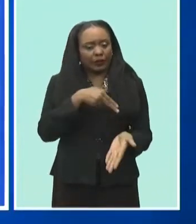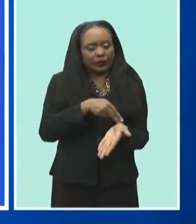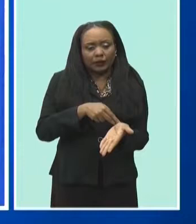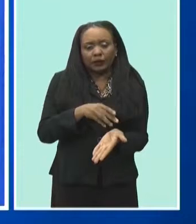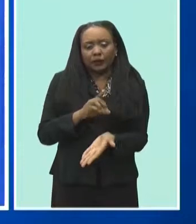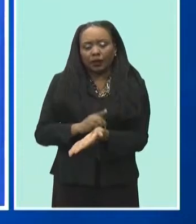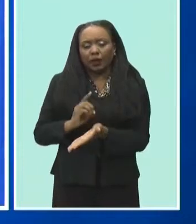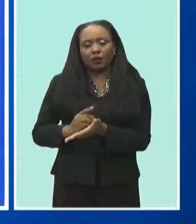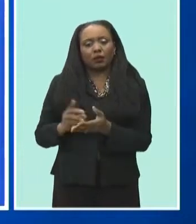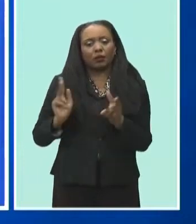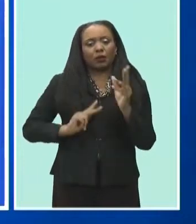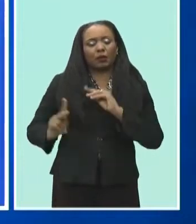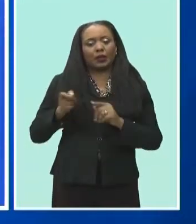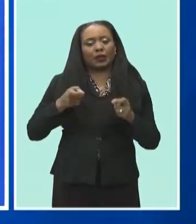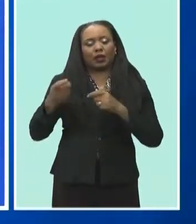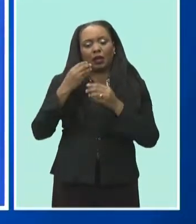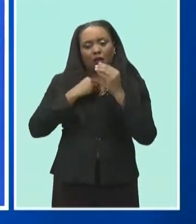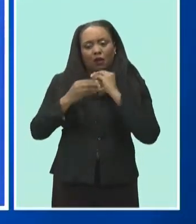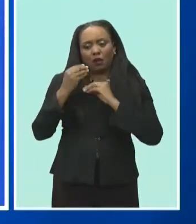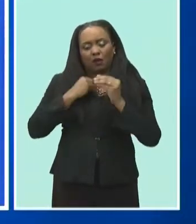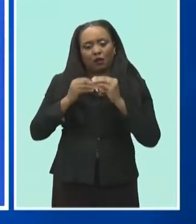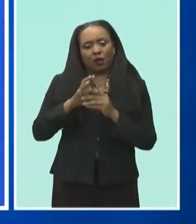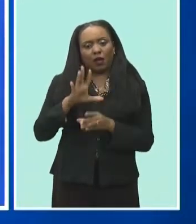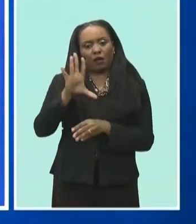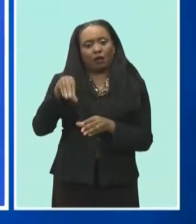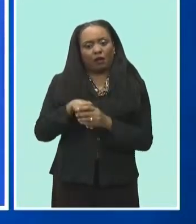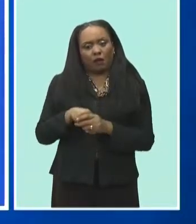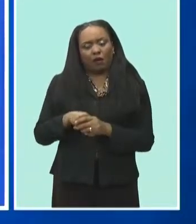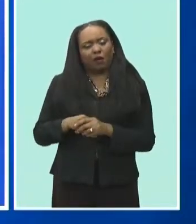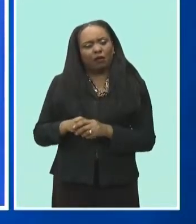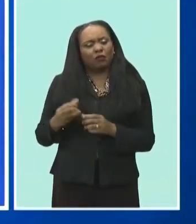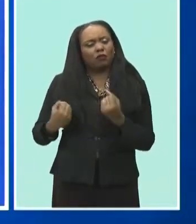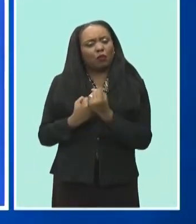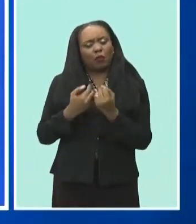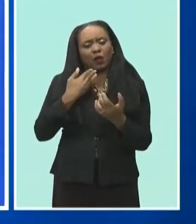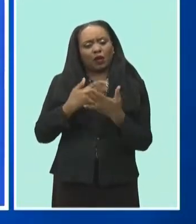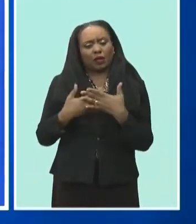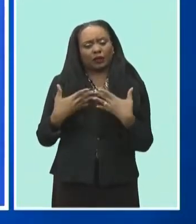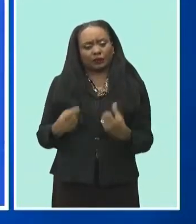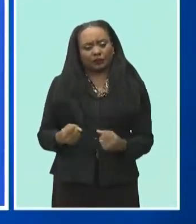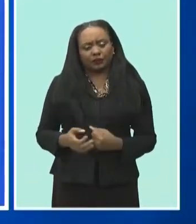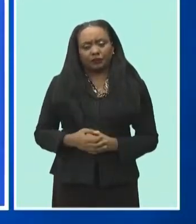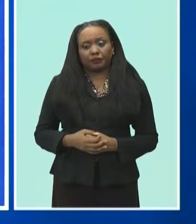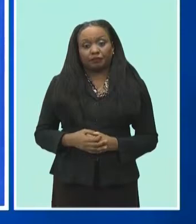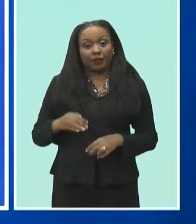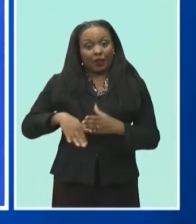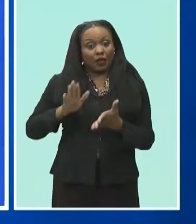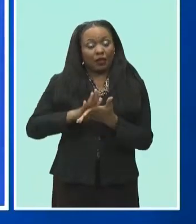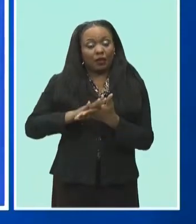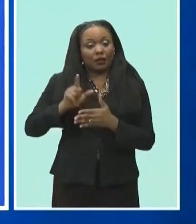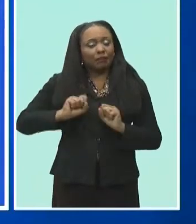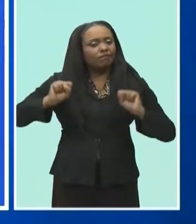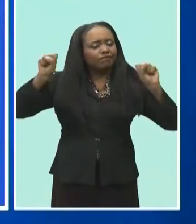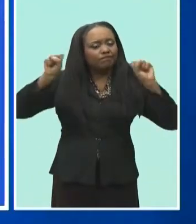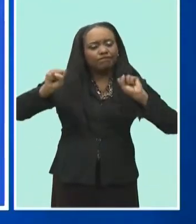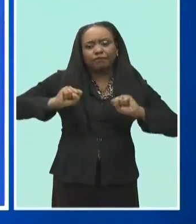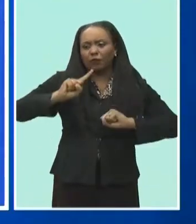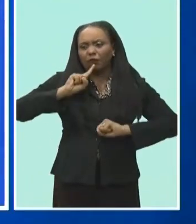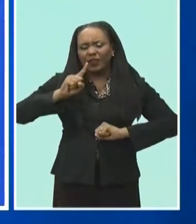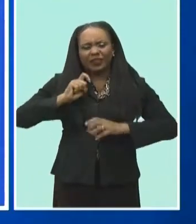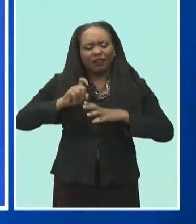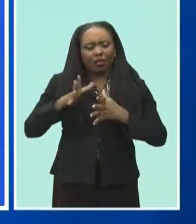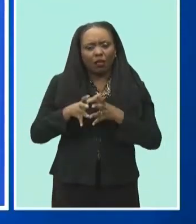and nutritionists, and others. In our schools, there continues to be provision for physical activity,